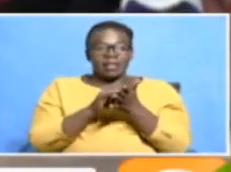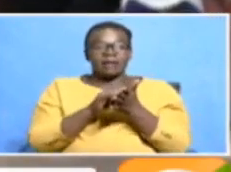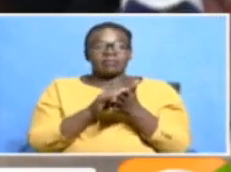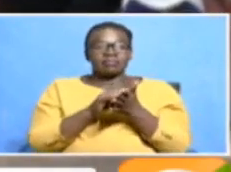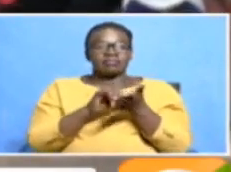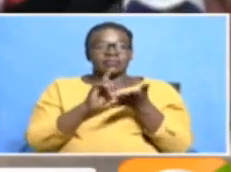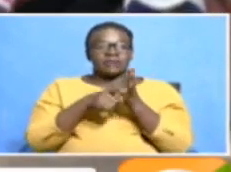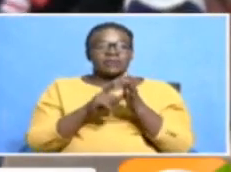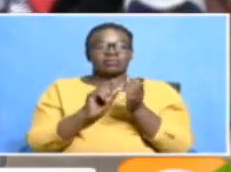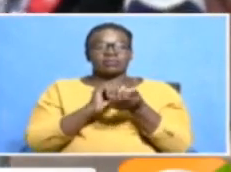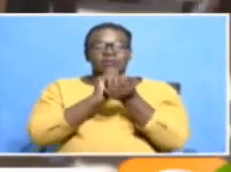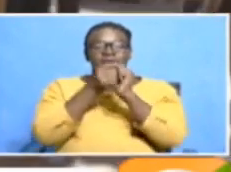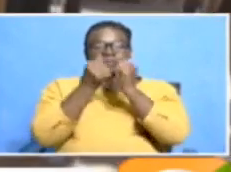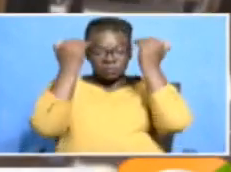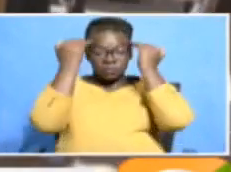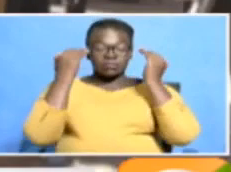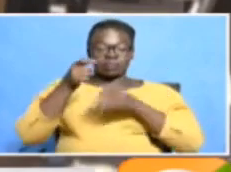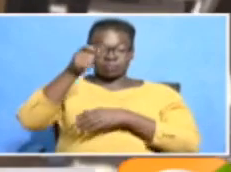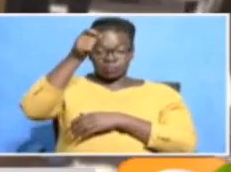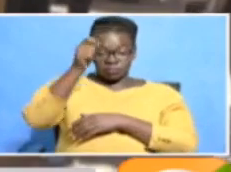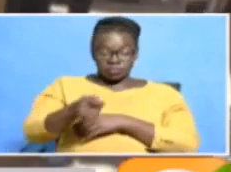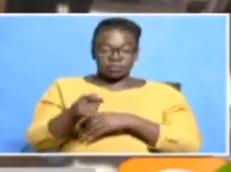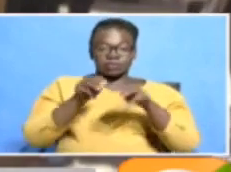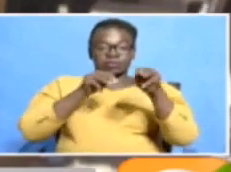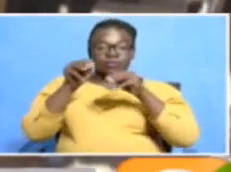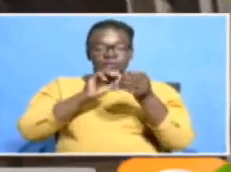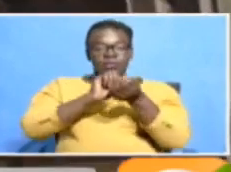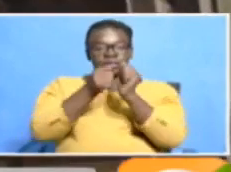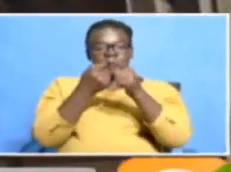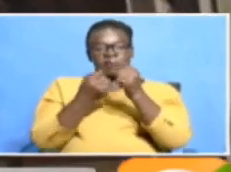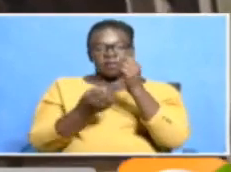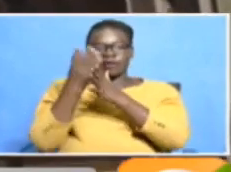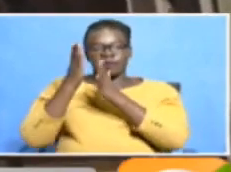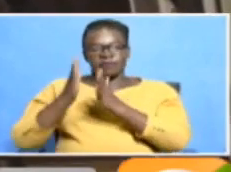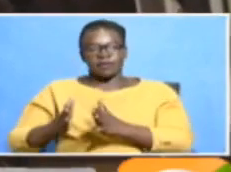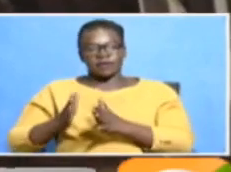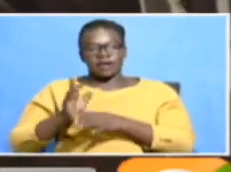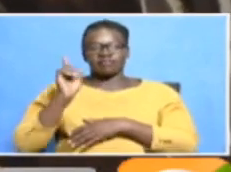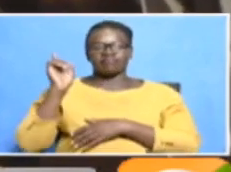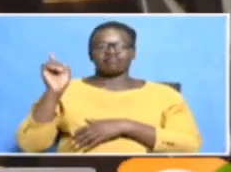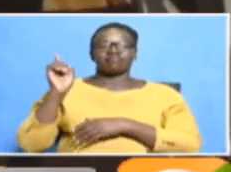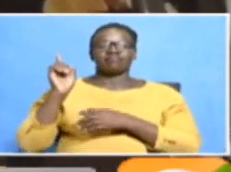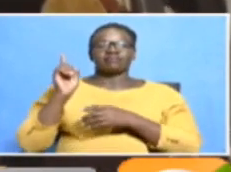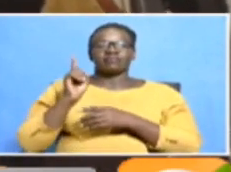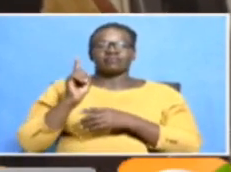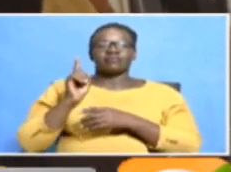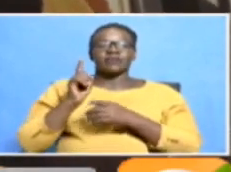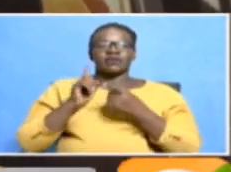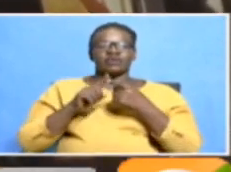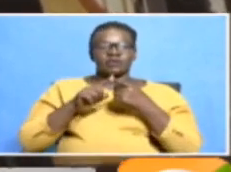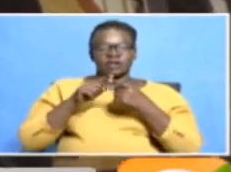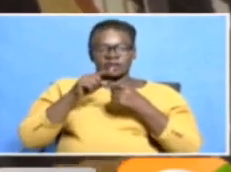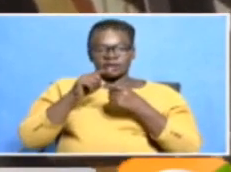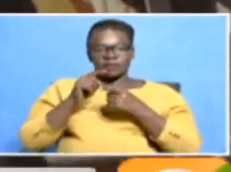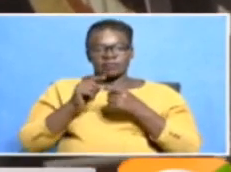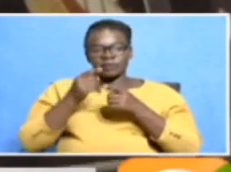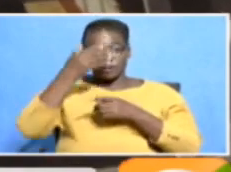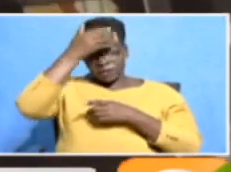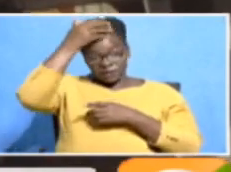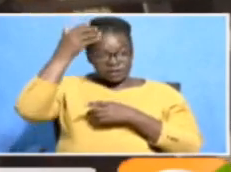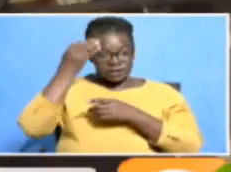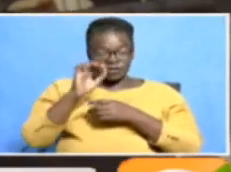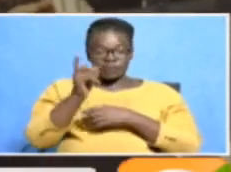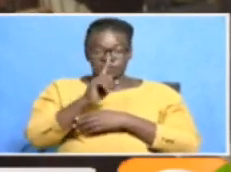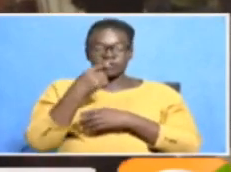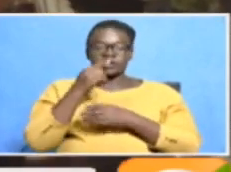a court ruling that saw the management of the hospital shift from its founder, Father Bill, to the Assumption Sisters of Nairobi, who claimed they had